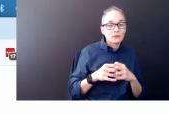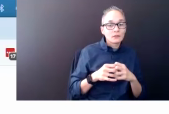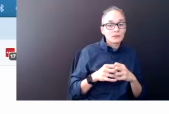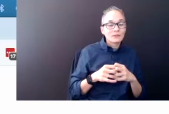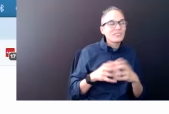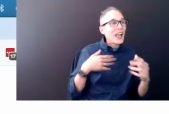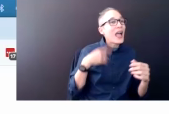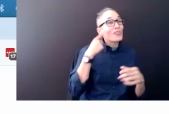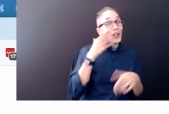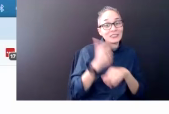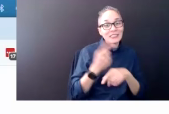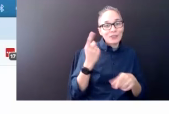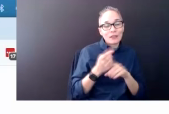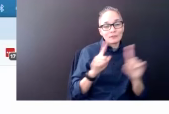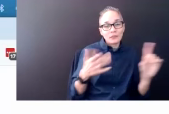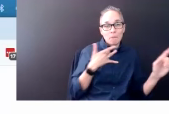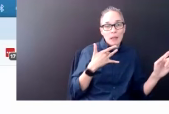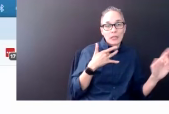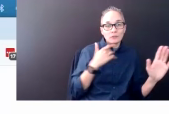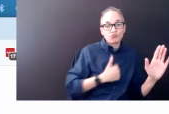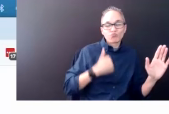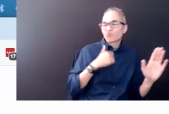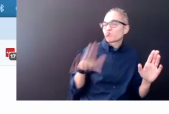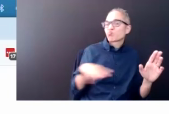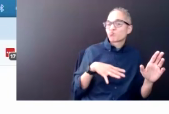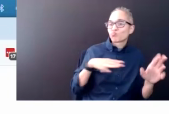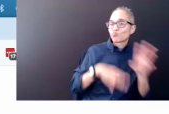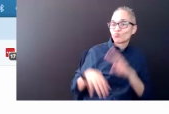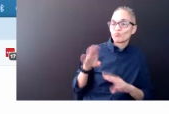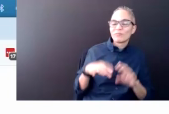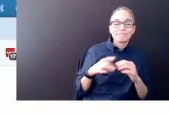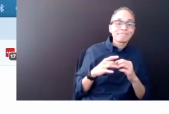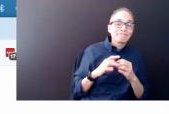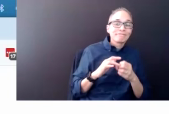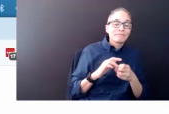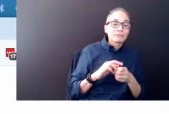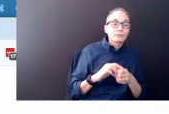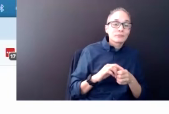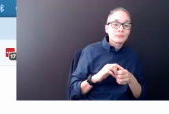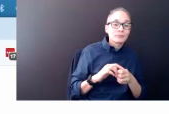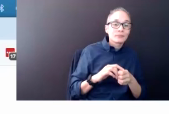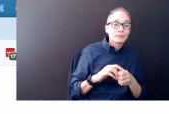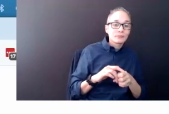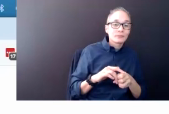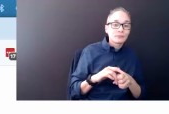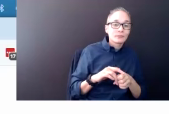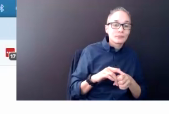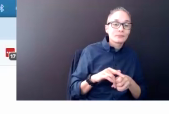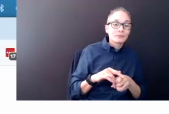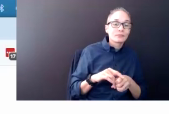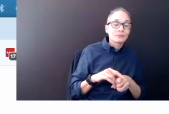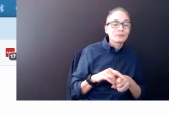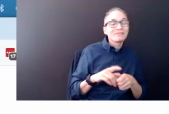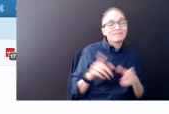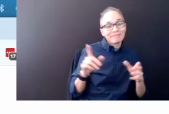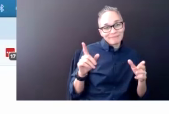Sorry about that. My bad. No, no worries. Yeah. Well, Oh, it's funny that yeah, so there was going to be